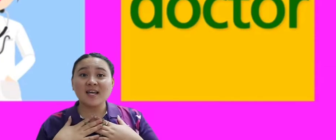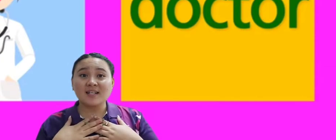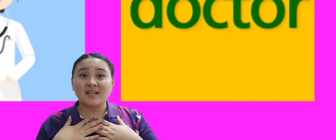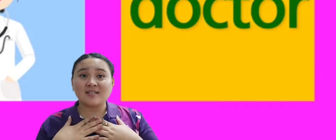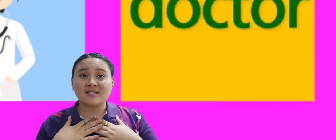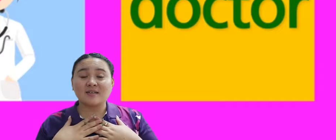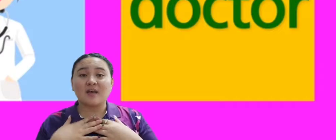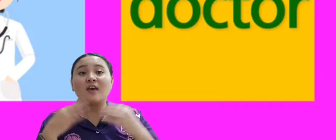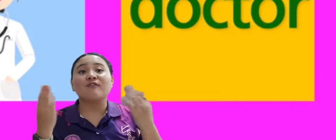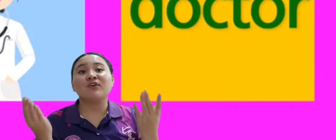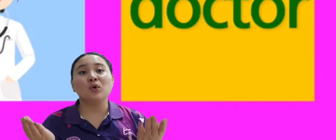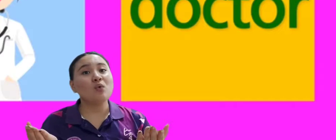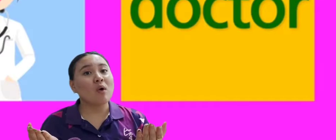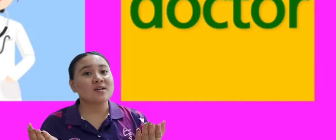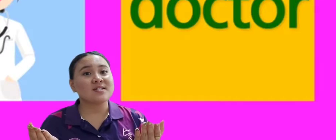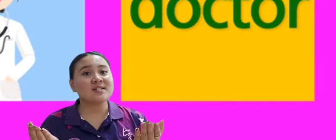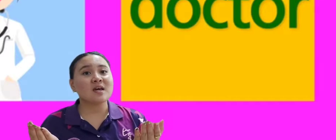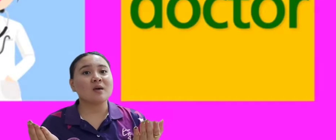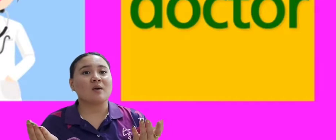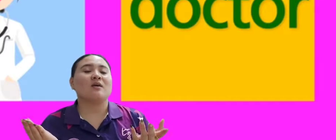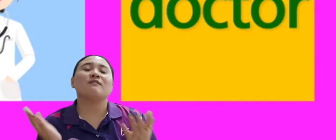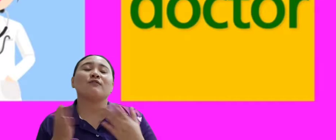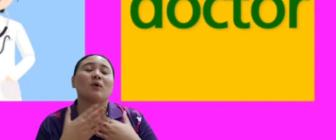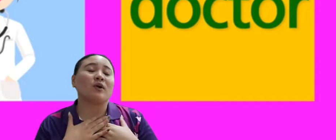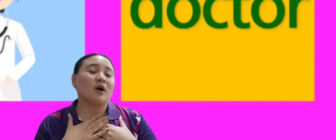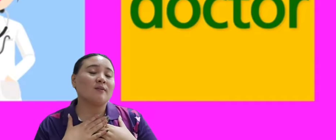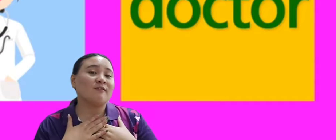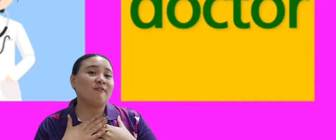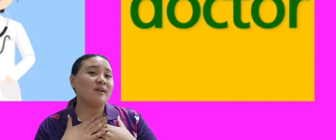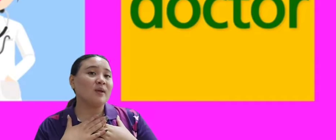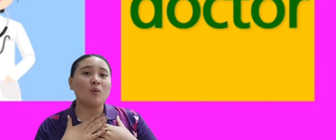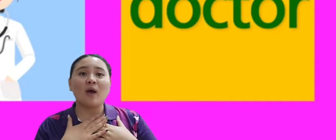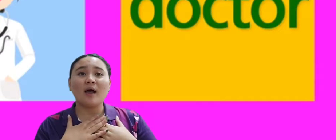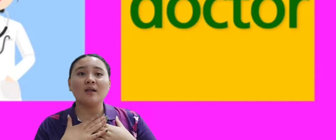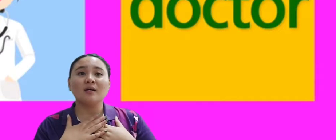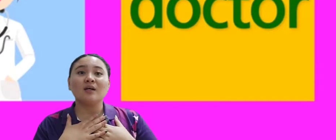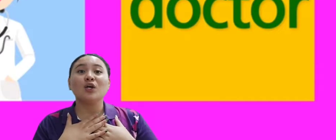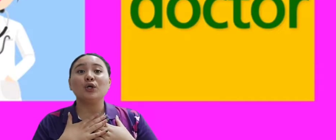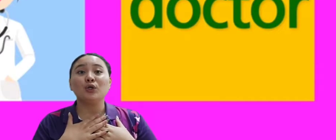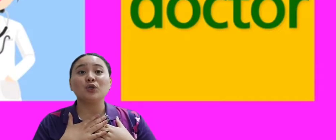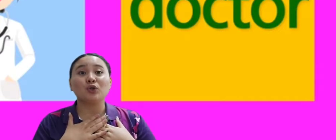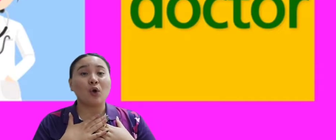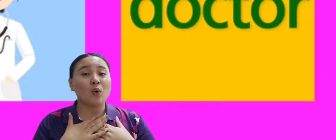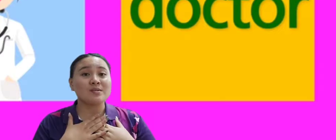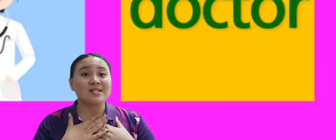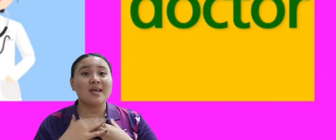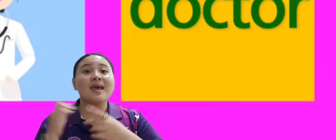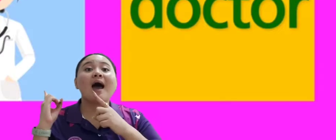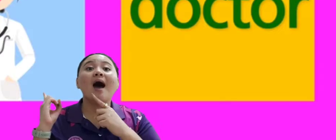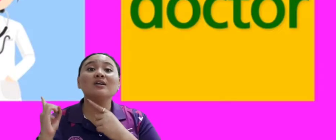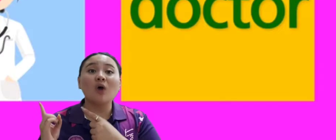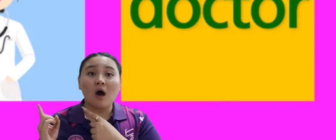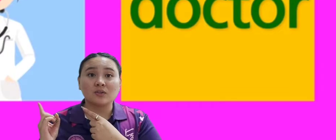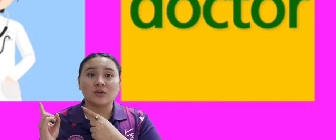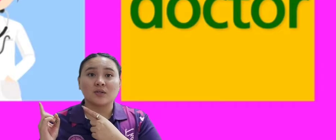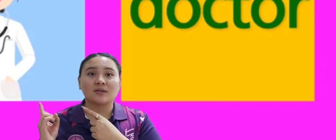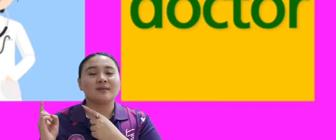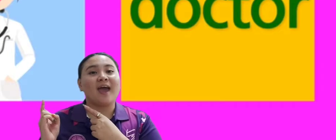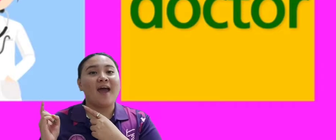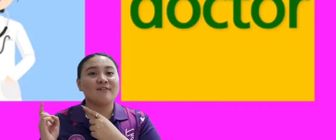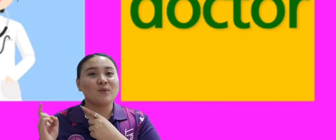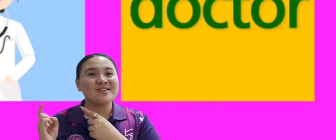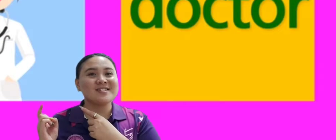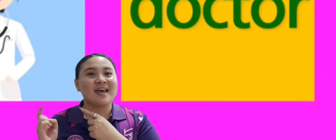our sickness. If you are sick, if you are not feeling well, you should go see a